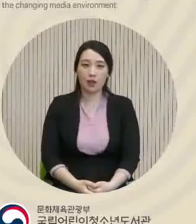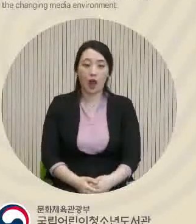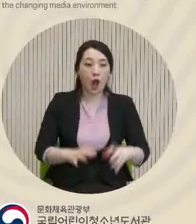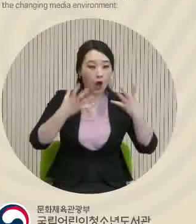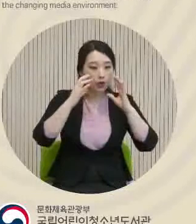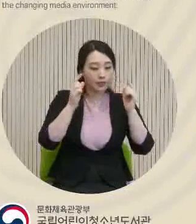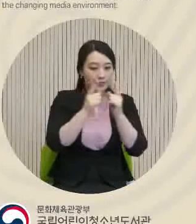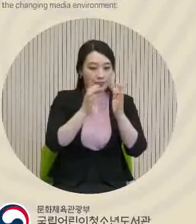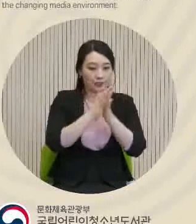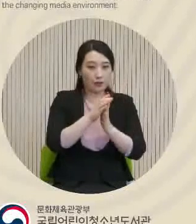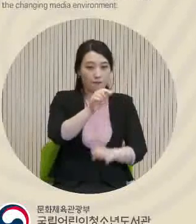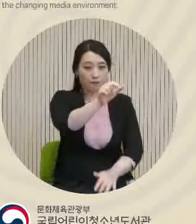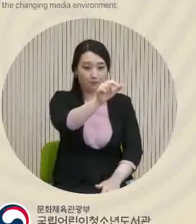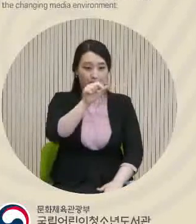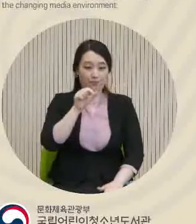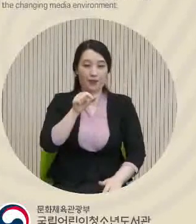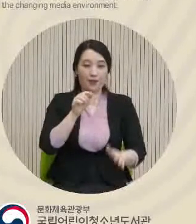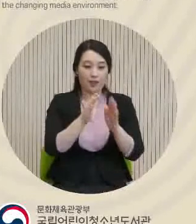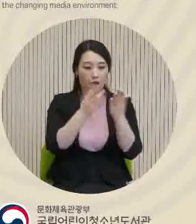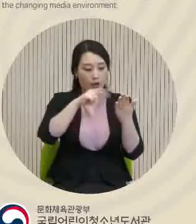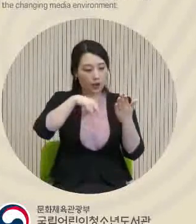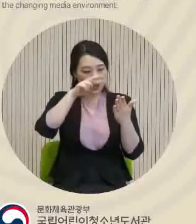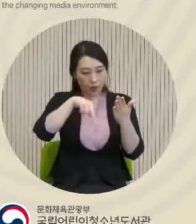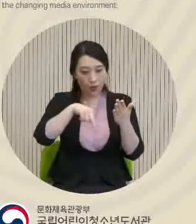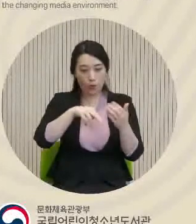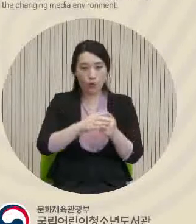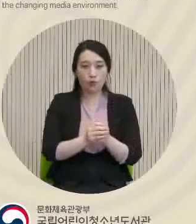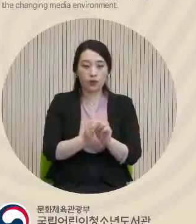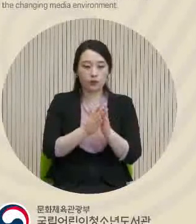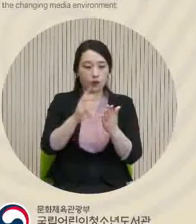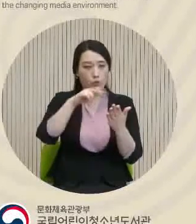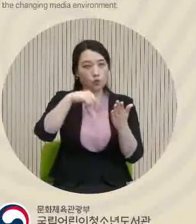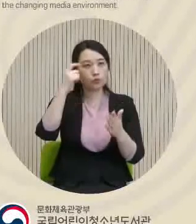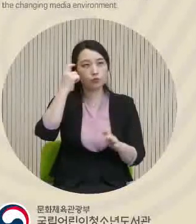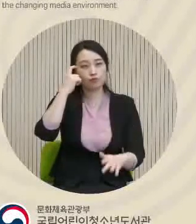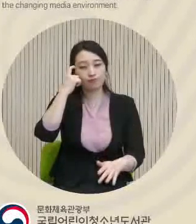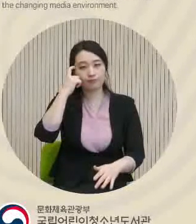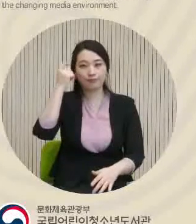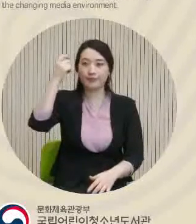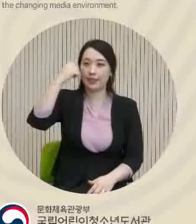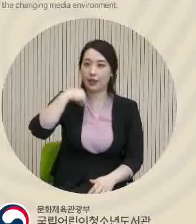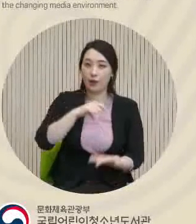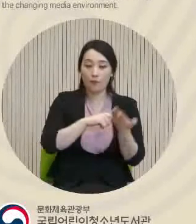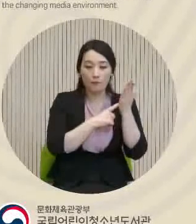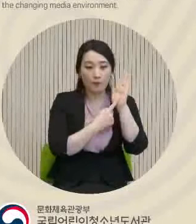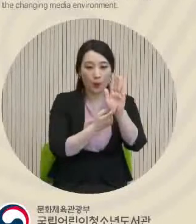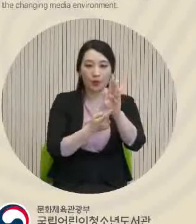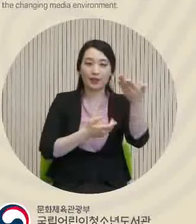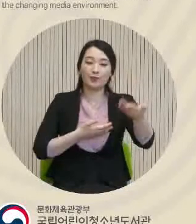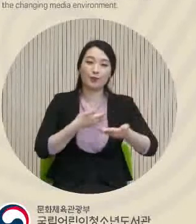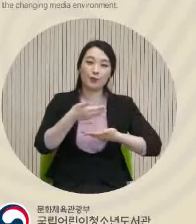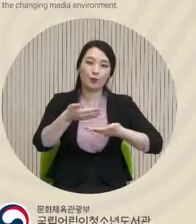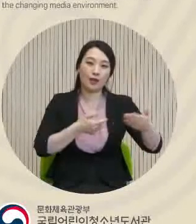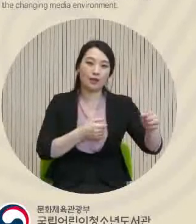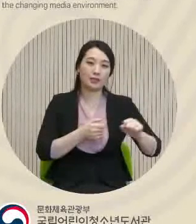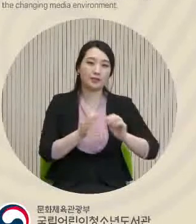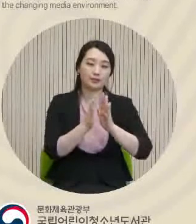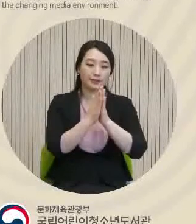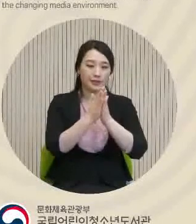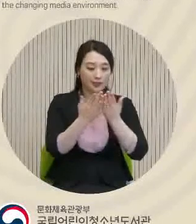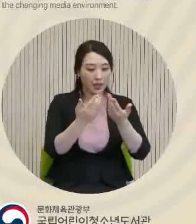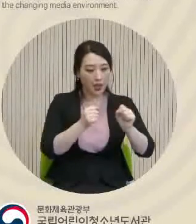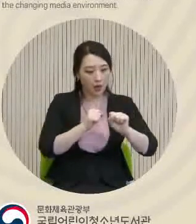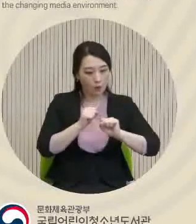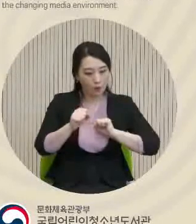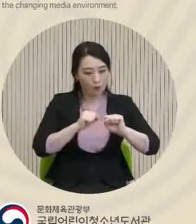of the book curations. So children can choose what they want and they can read it, and they can share and express what they think after reading this